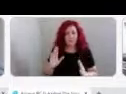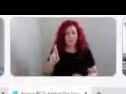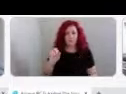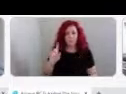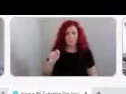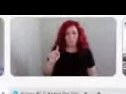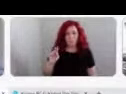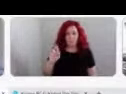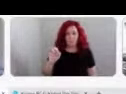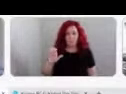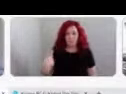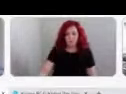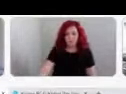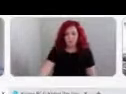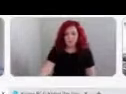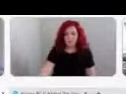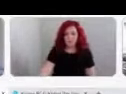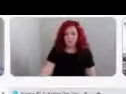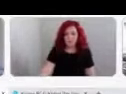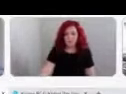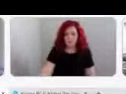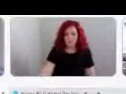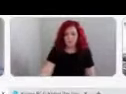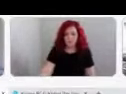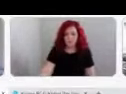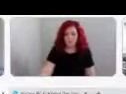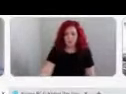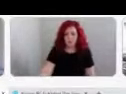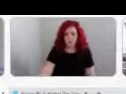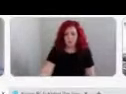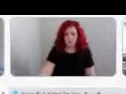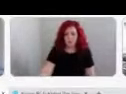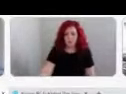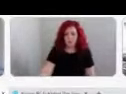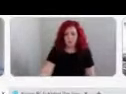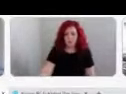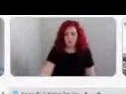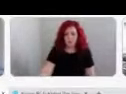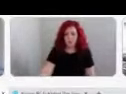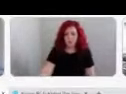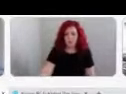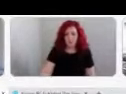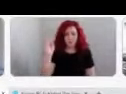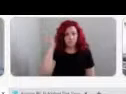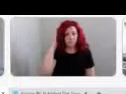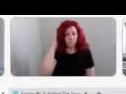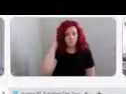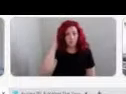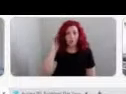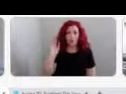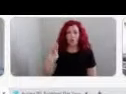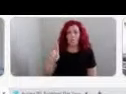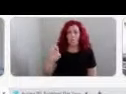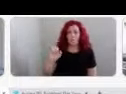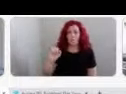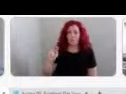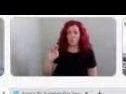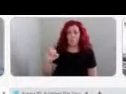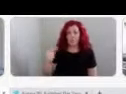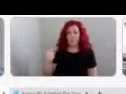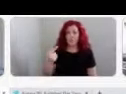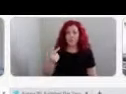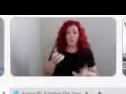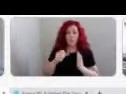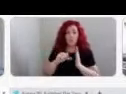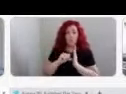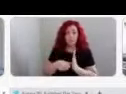robert hello can you hear me yes please proceed okay i just want to reiterate